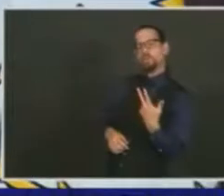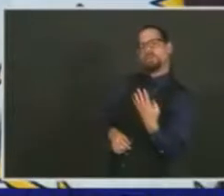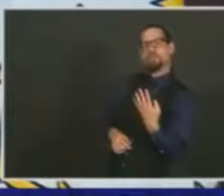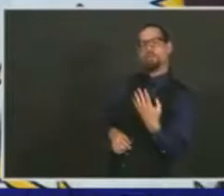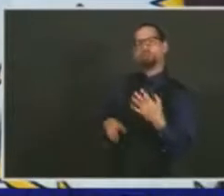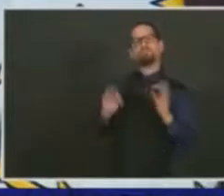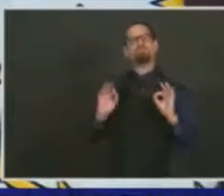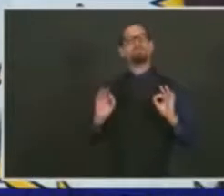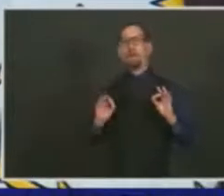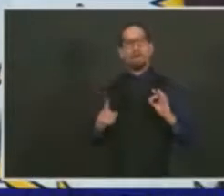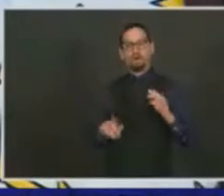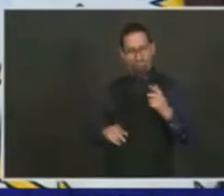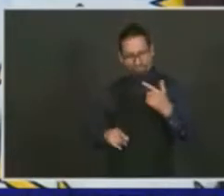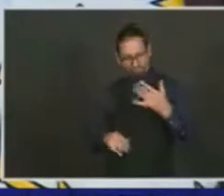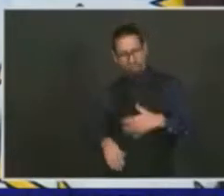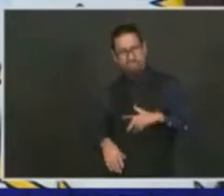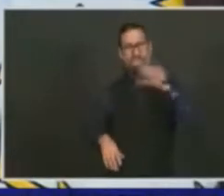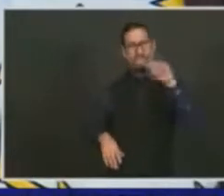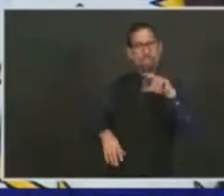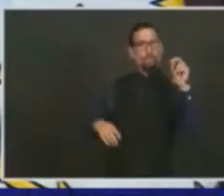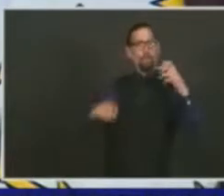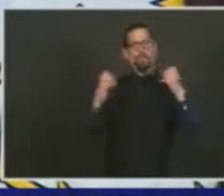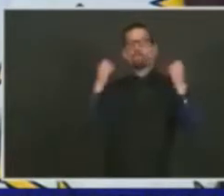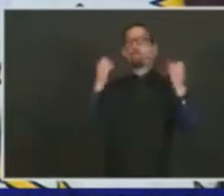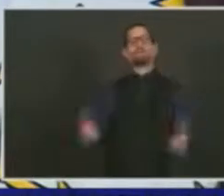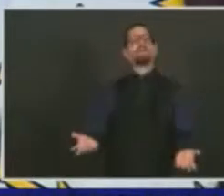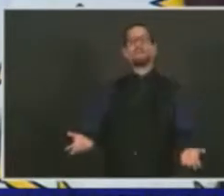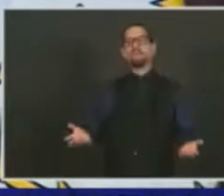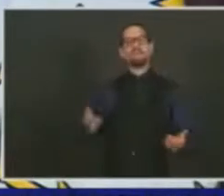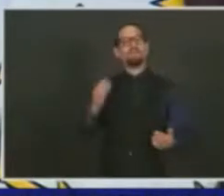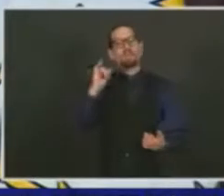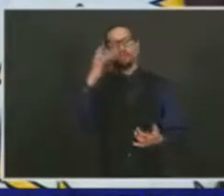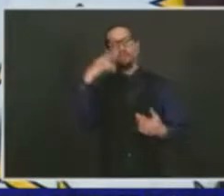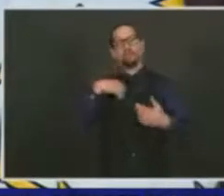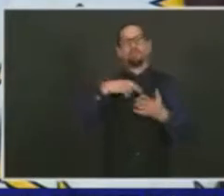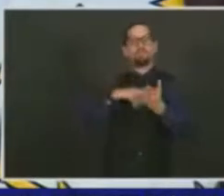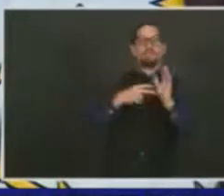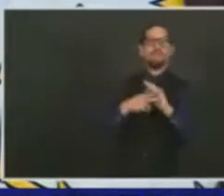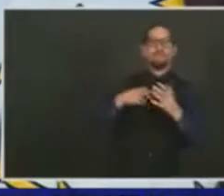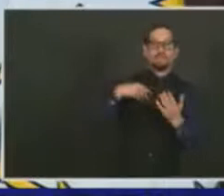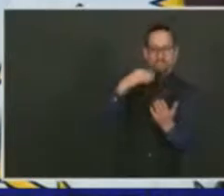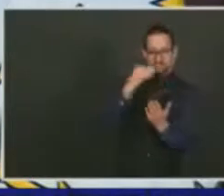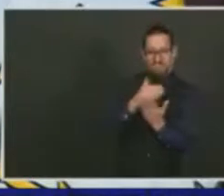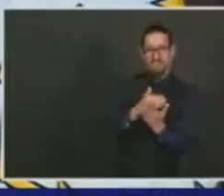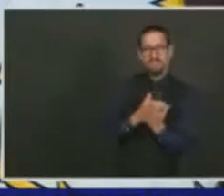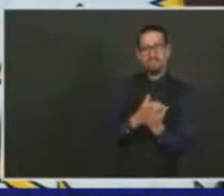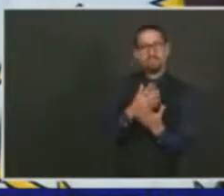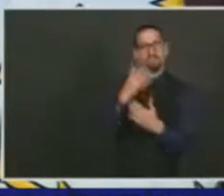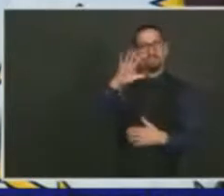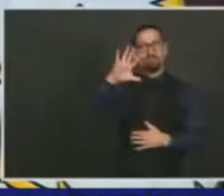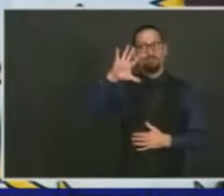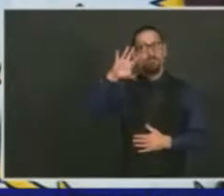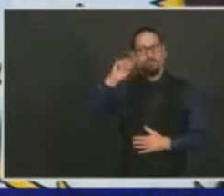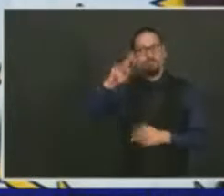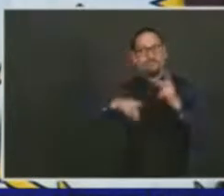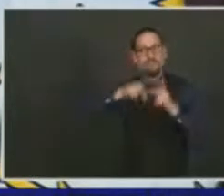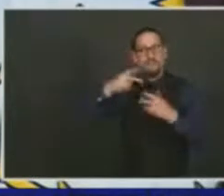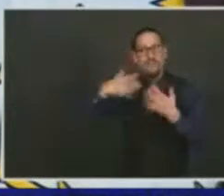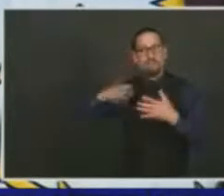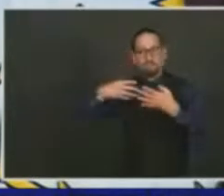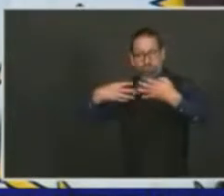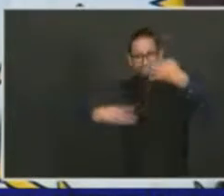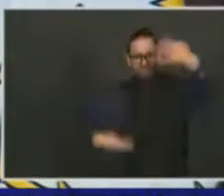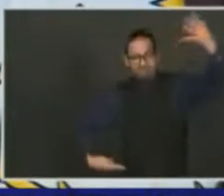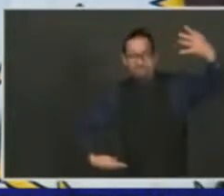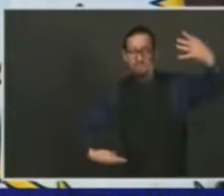But the truth of it is, we are calling people and they're telling us they have 50 close contacts. No one should have